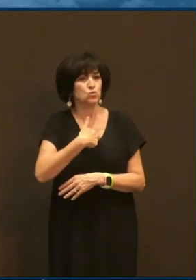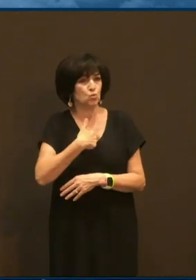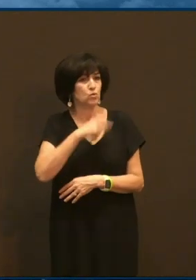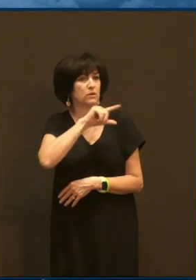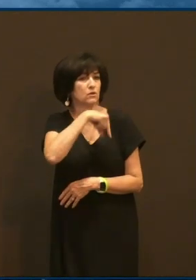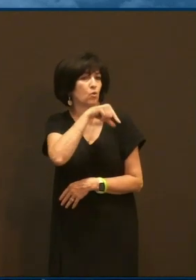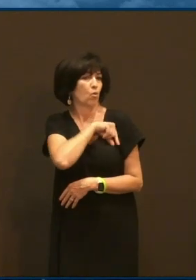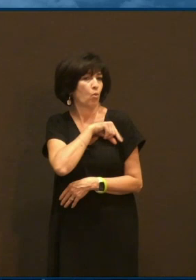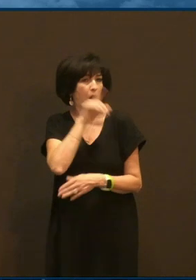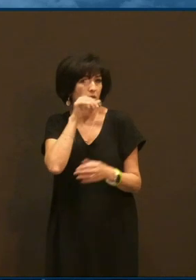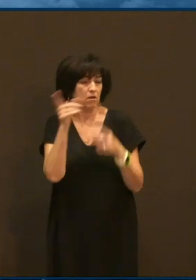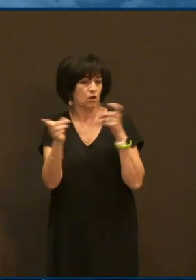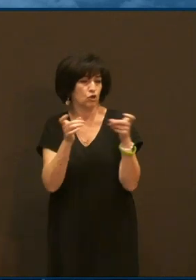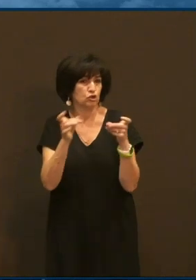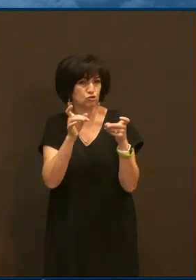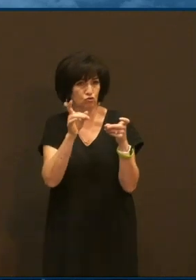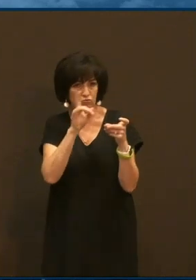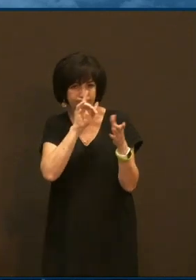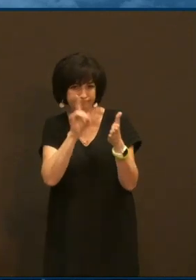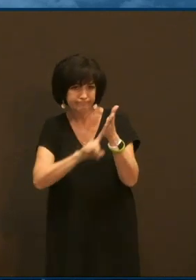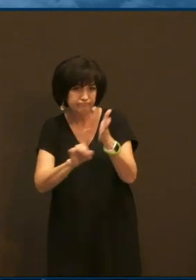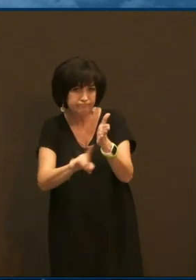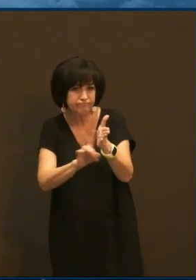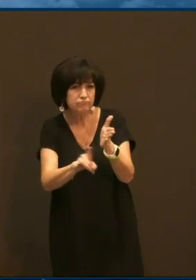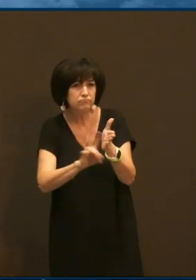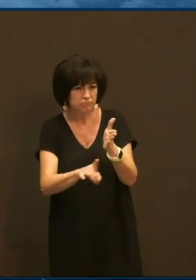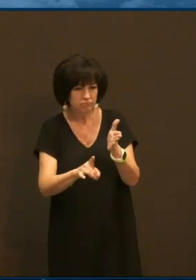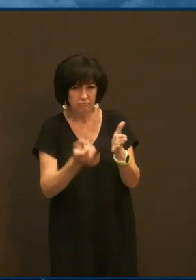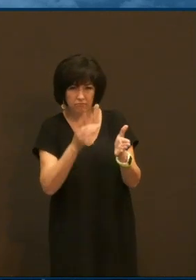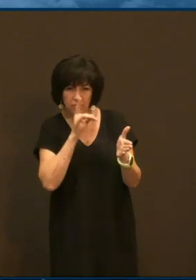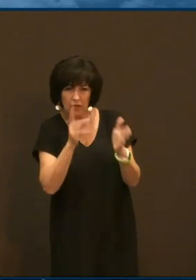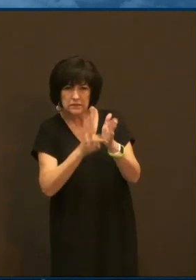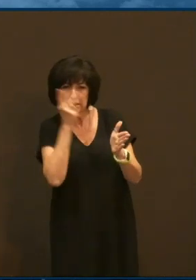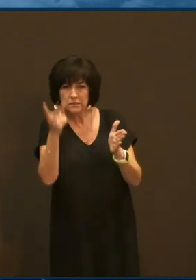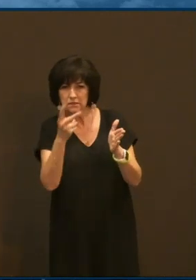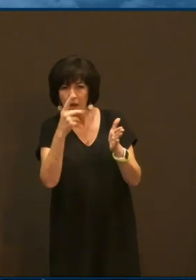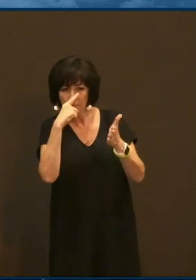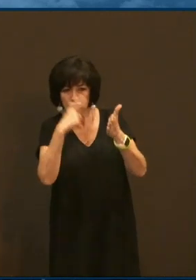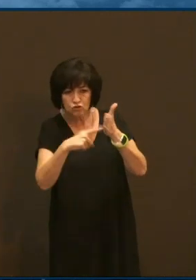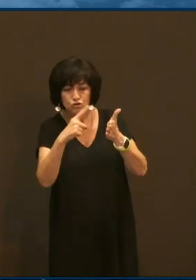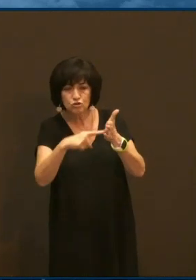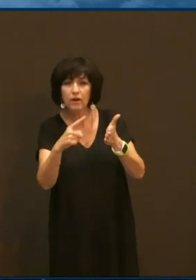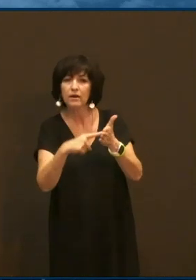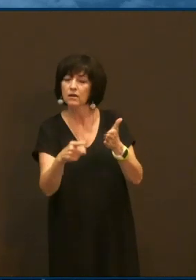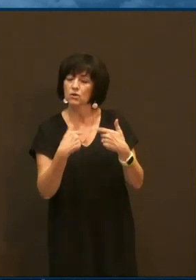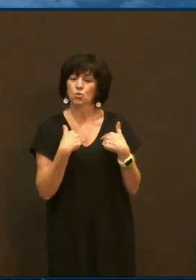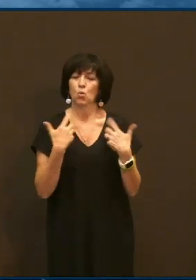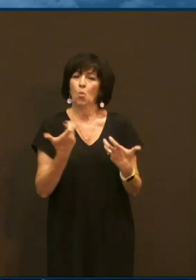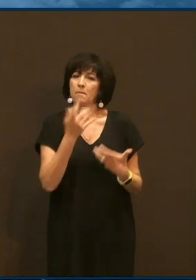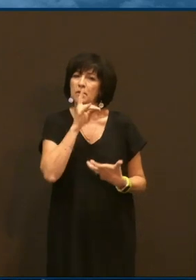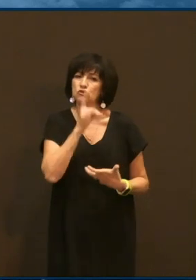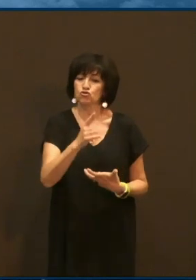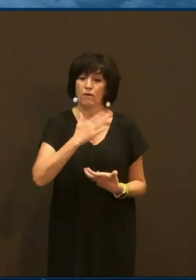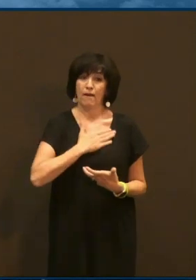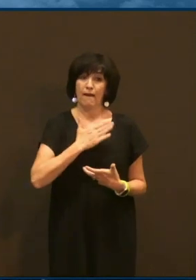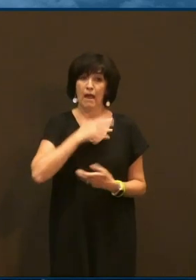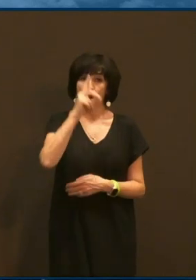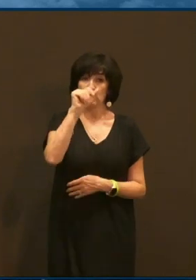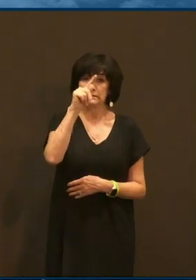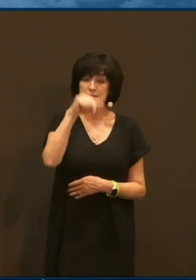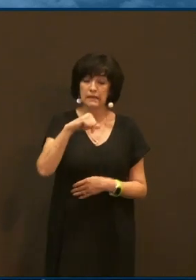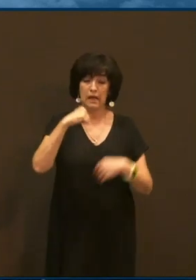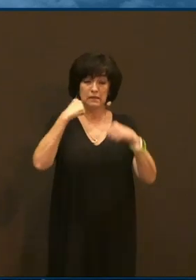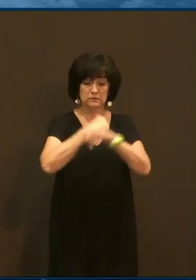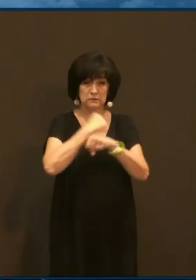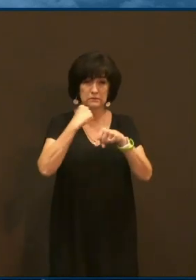quality control practice. We felt we needed to be proactive and make sure that our data quality is as good as